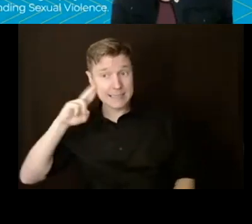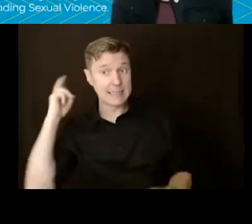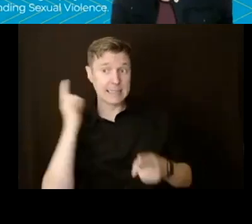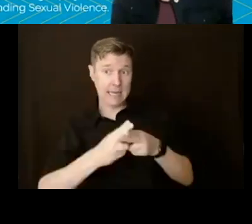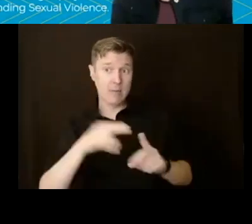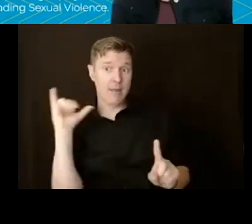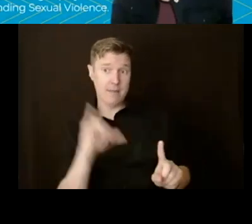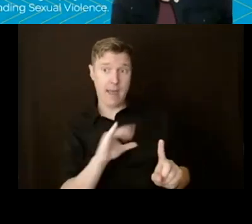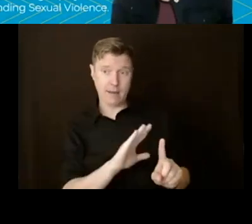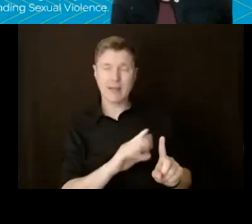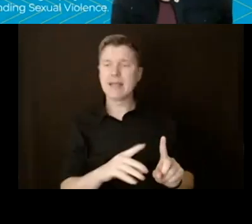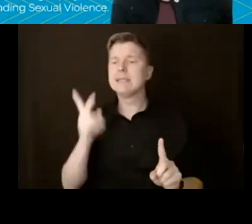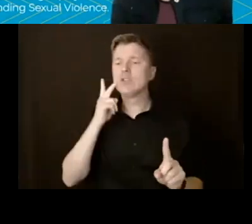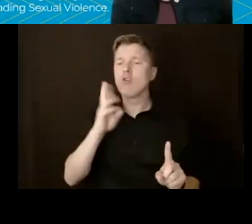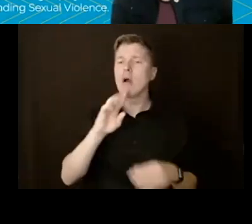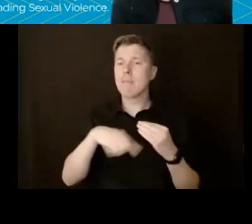about the aftermath of that.